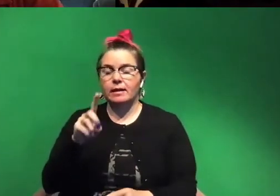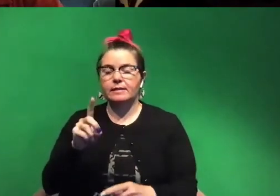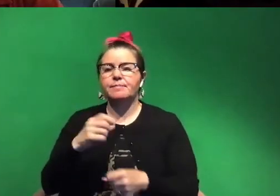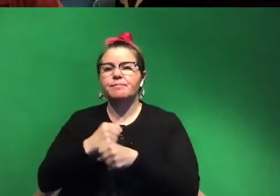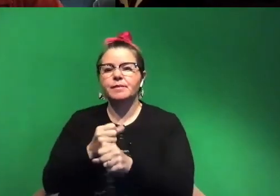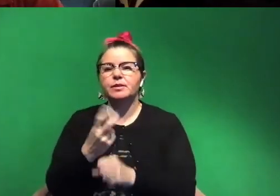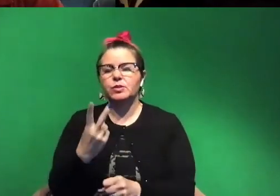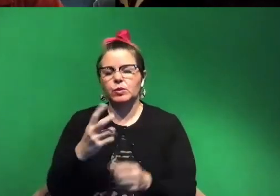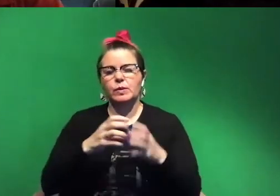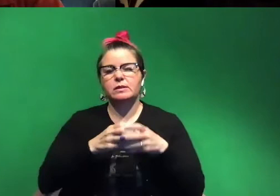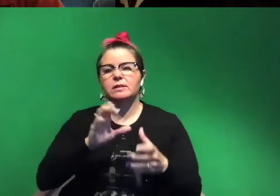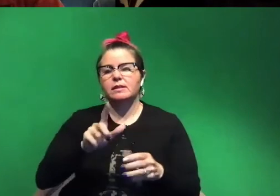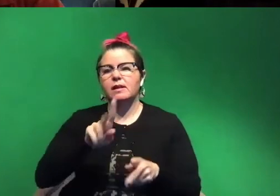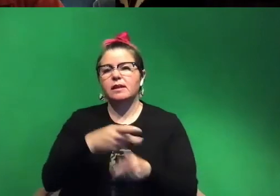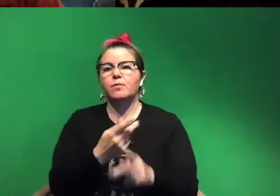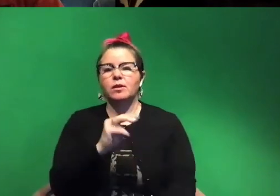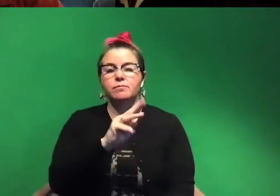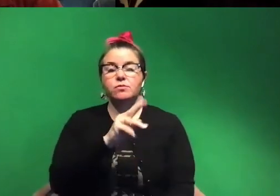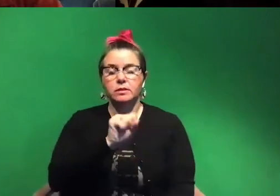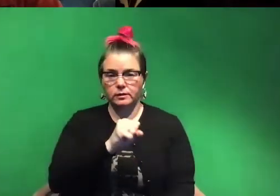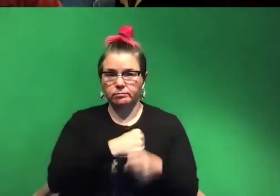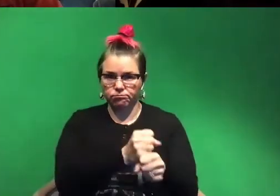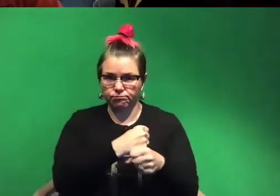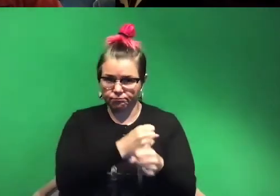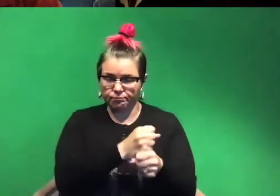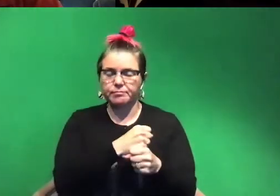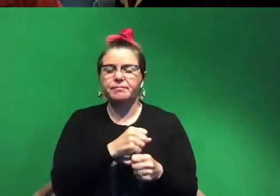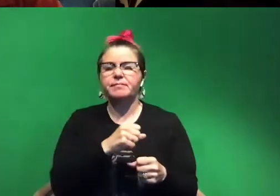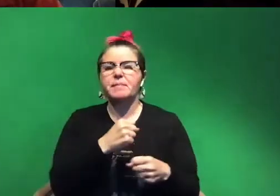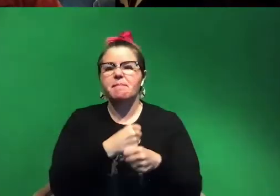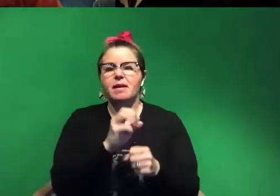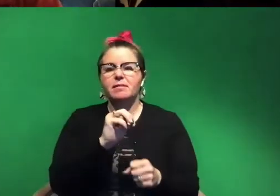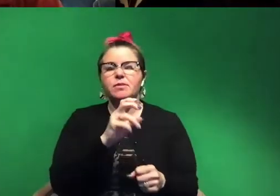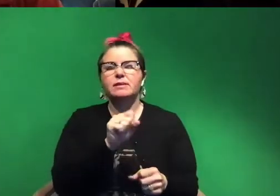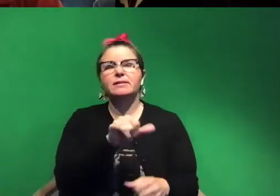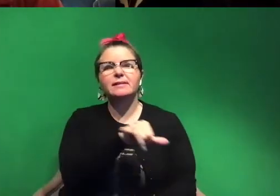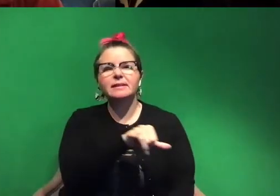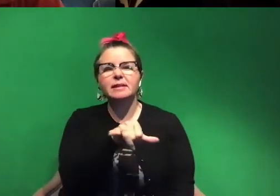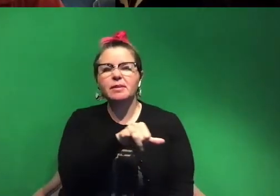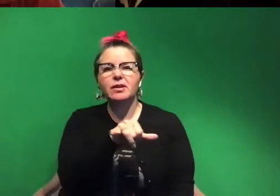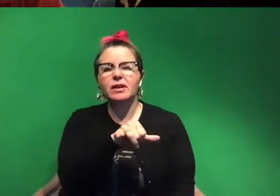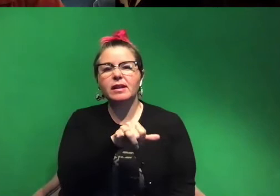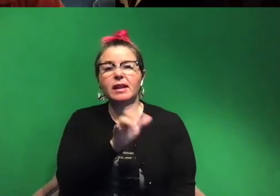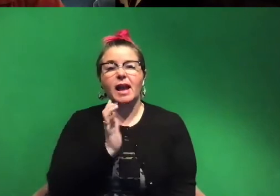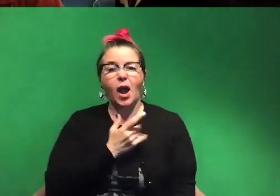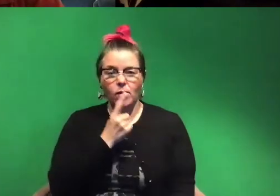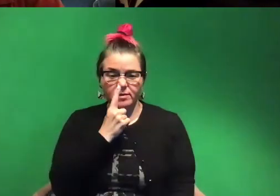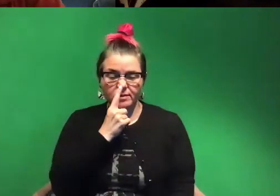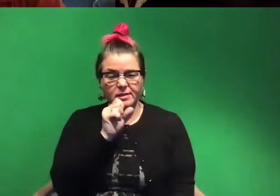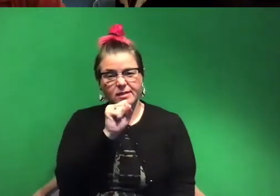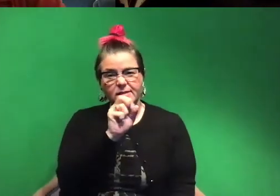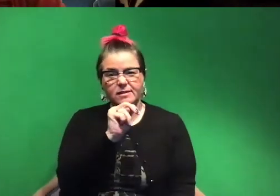cell types. One is a mucus-producing cell. So it produces a mucus similar to what is in our nose, for